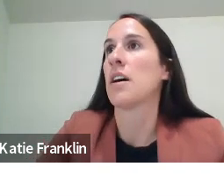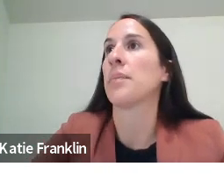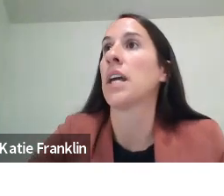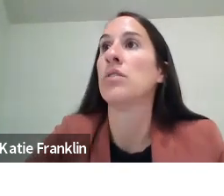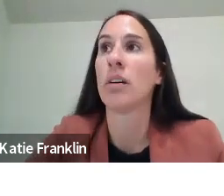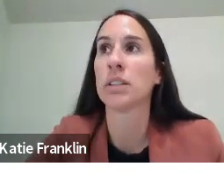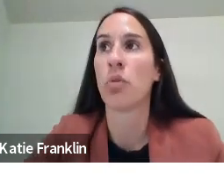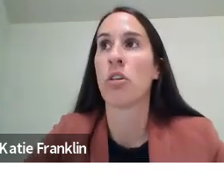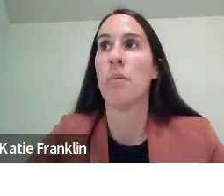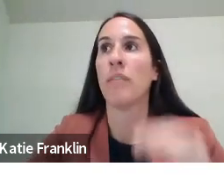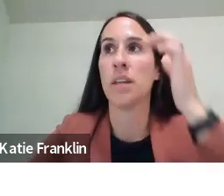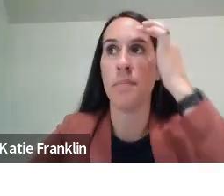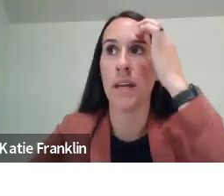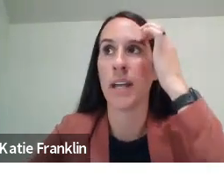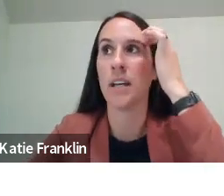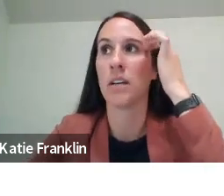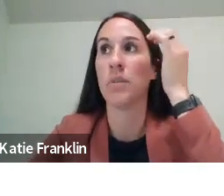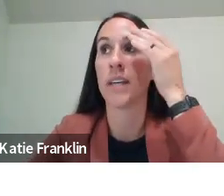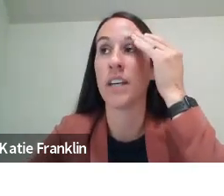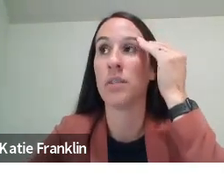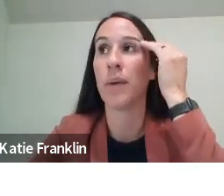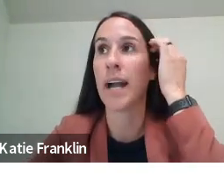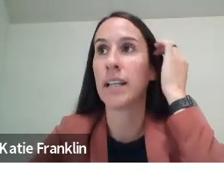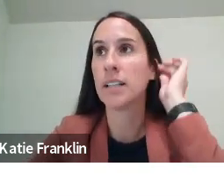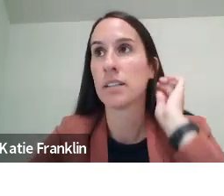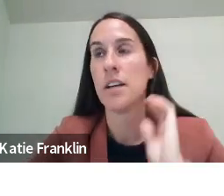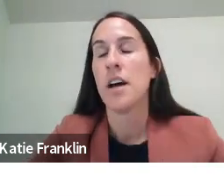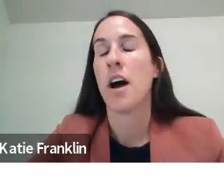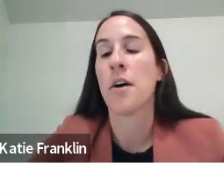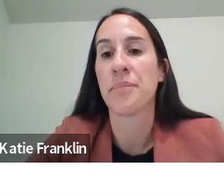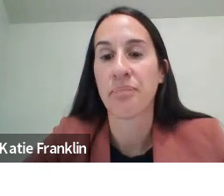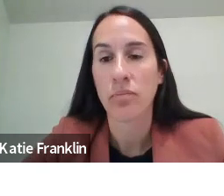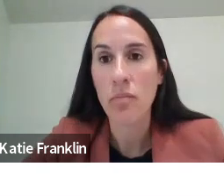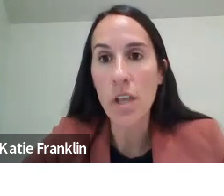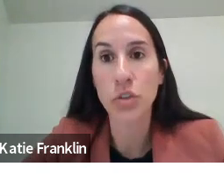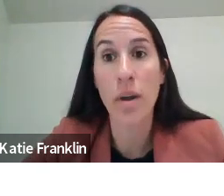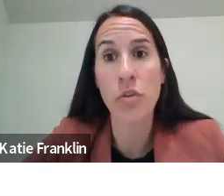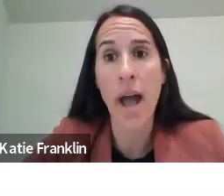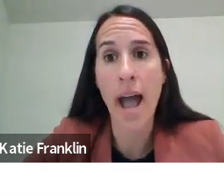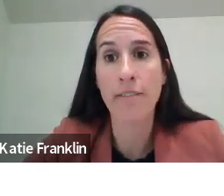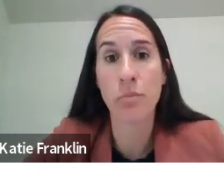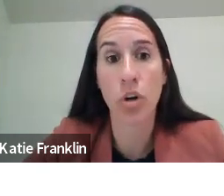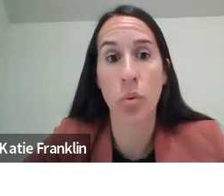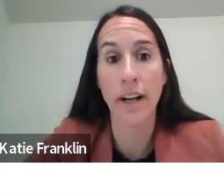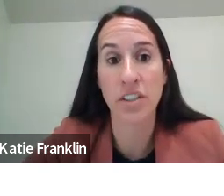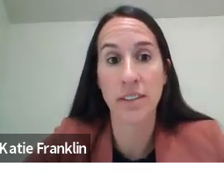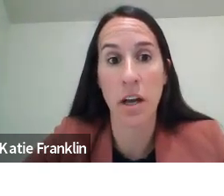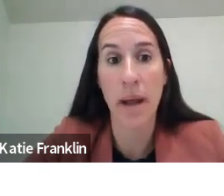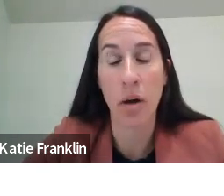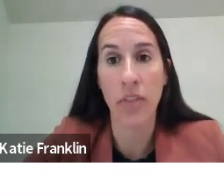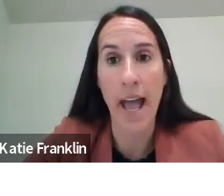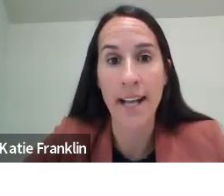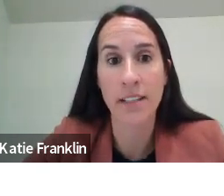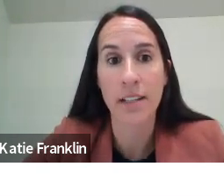asked, can you tell us more about the Medicaid communication pilot? So if you have more